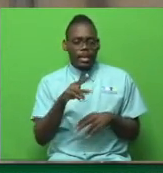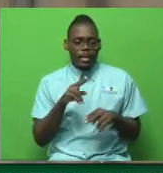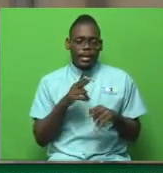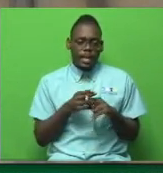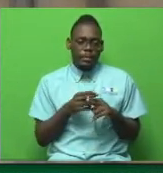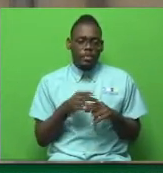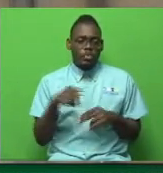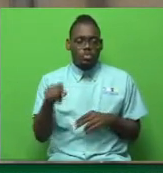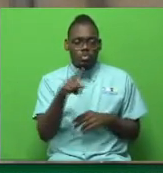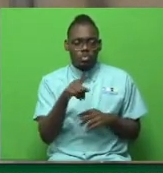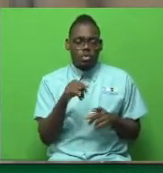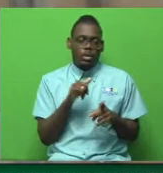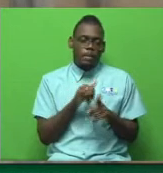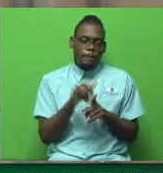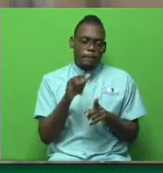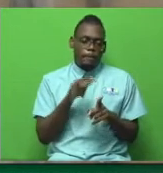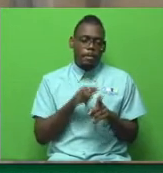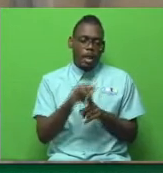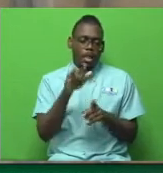nightmares